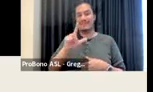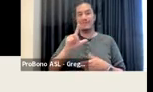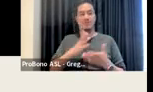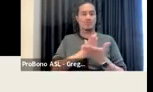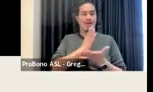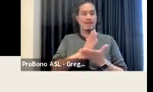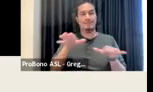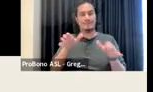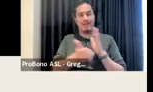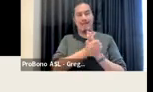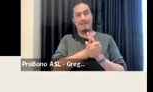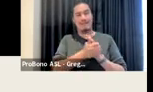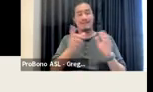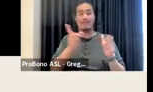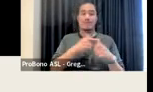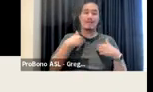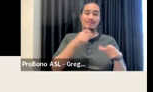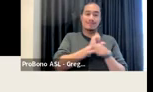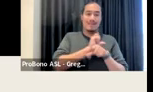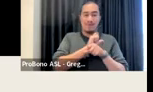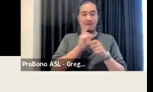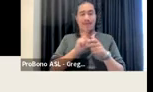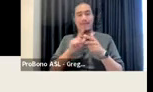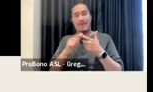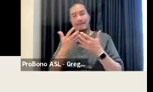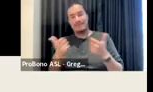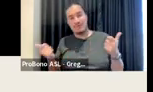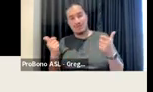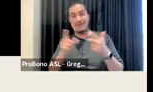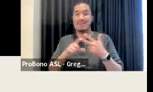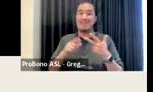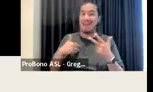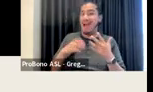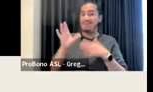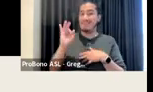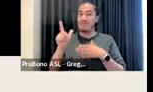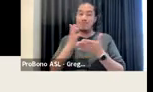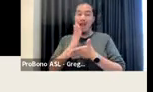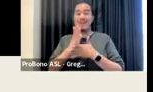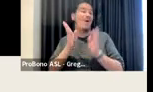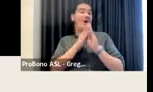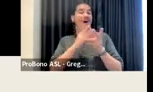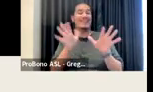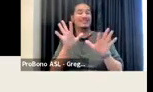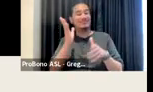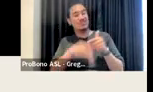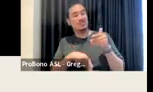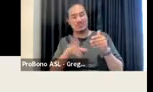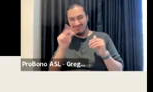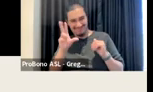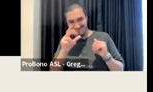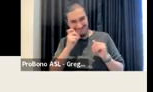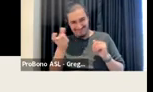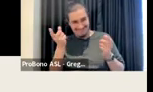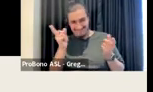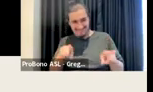and then there was segregation, and then we had the Civil Rights Act, and we fixed it, we did it, and we keep like to build on things, but that's not how